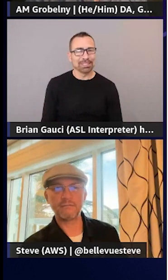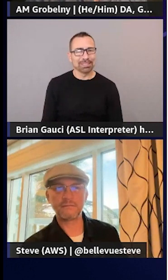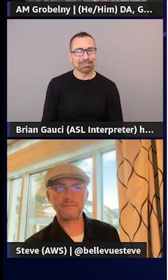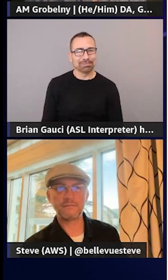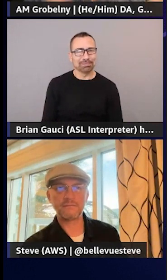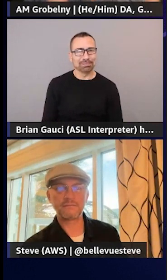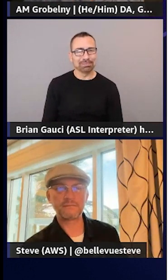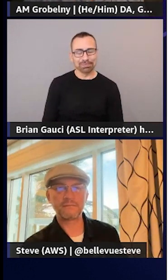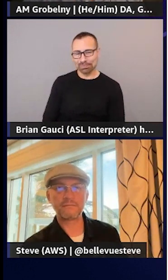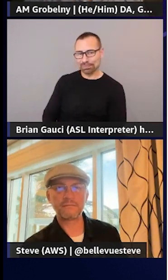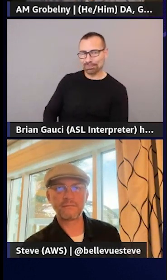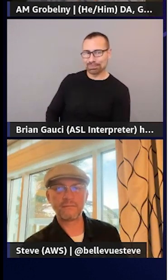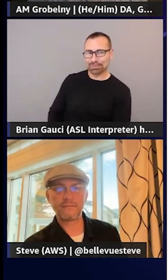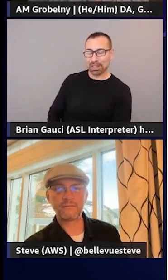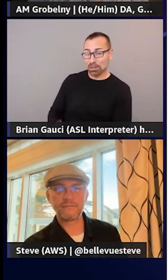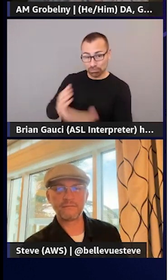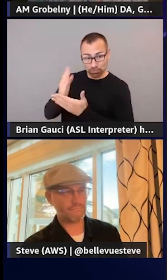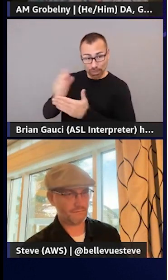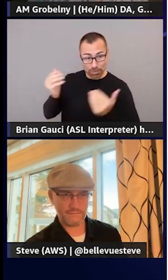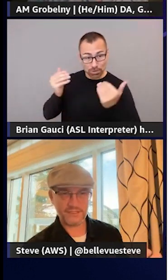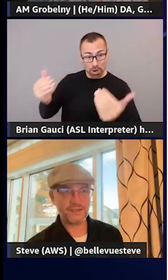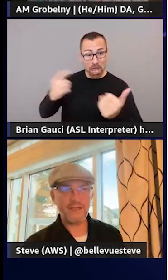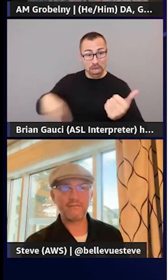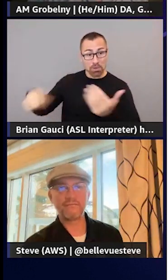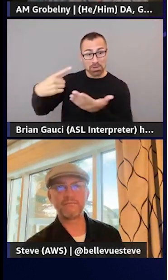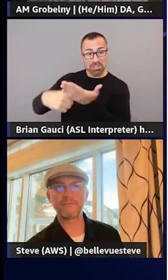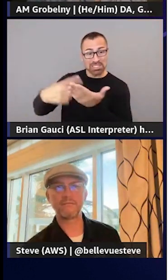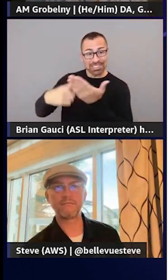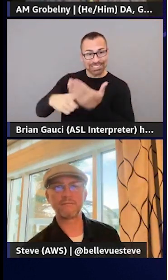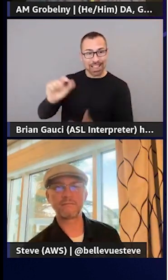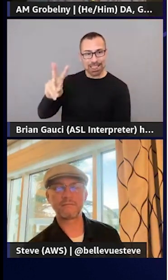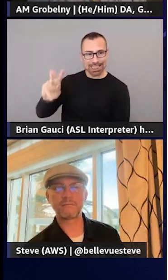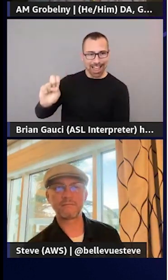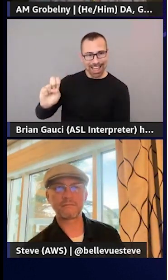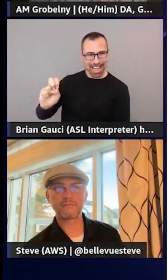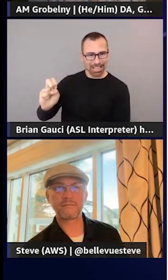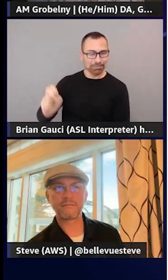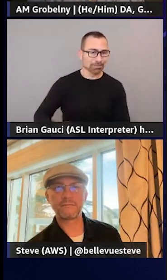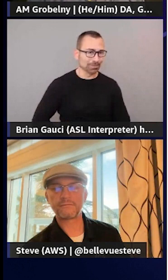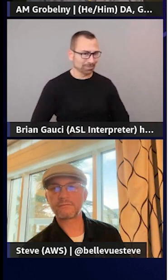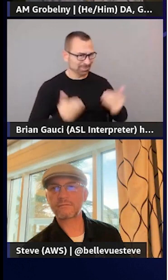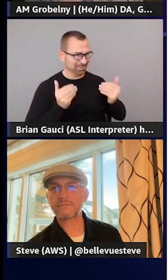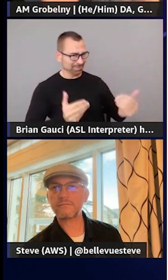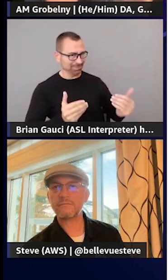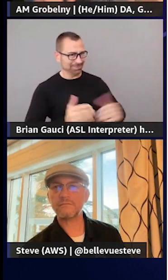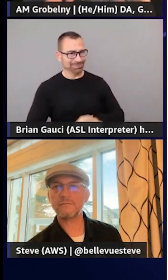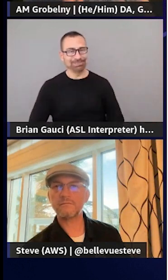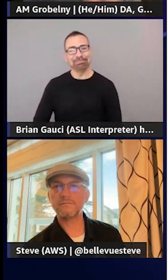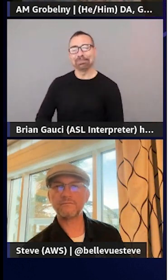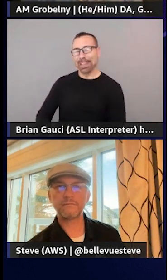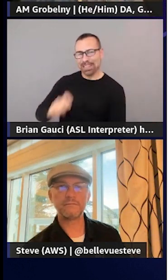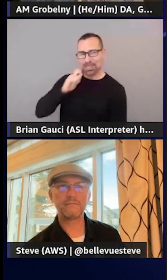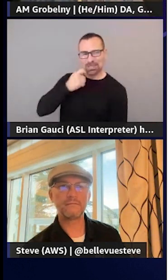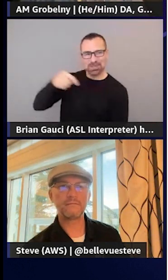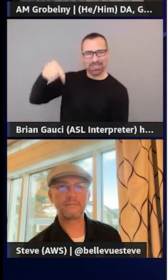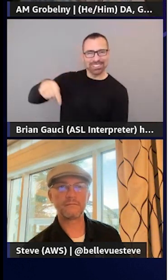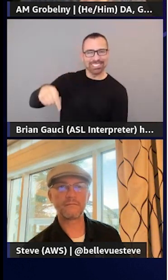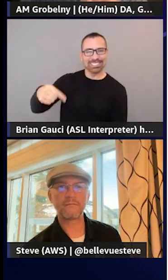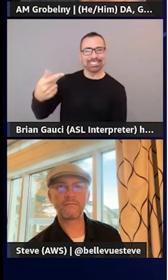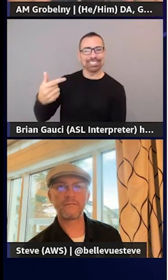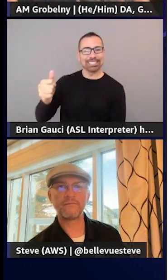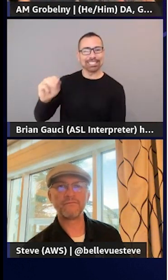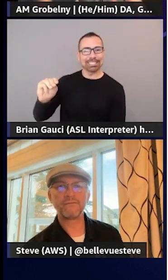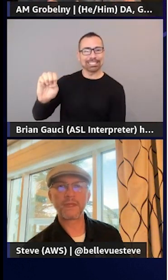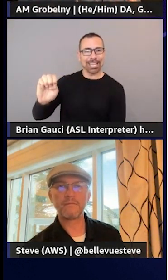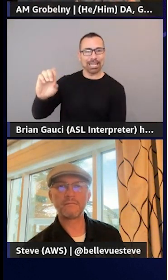right. We'll just do it live. Let's do it. Okay, cool. So this is the game day console.